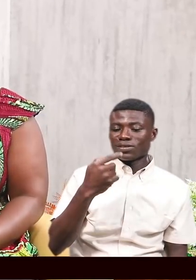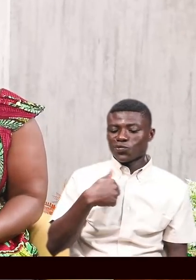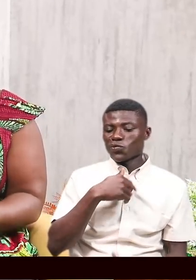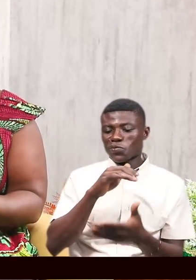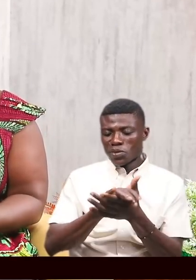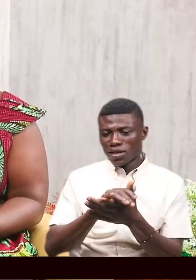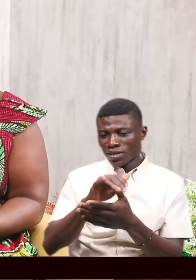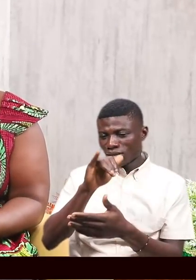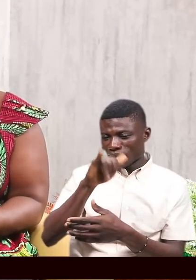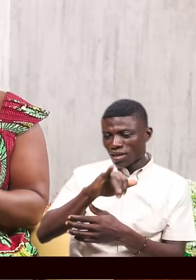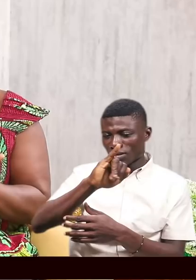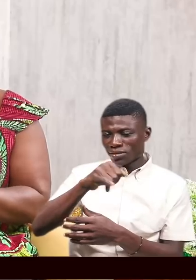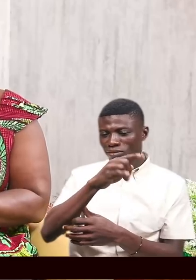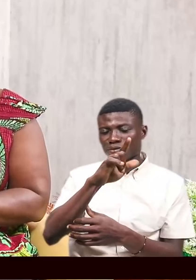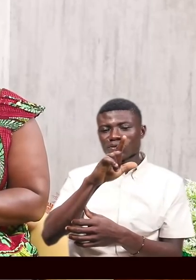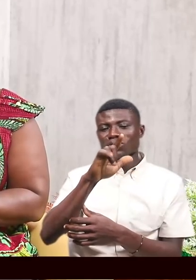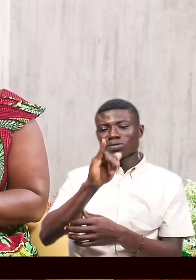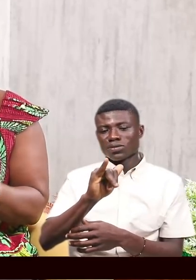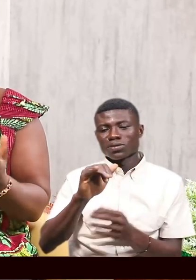July 2017 no. Ena